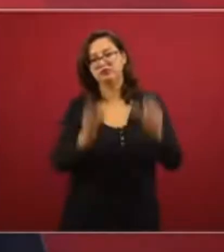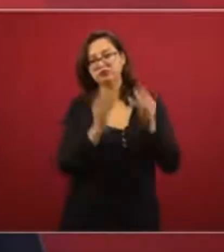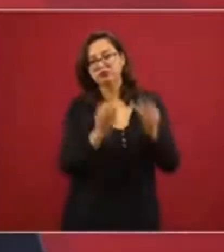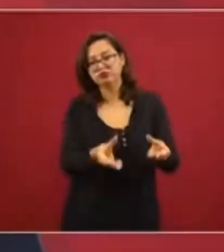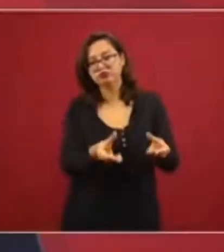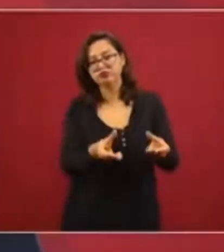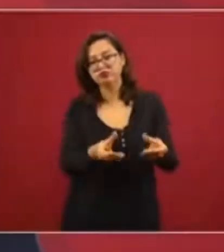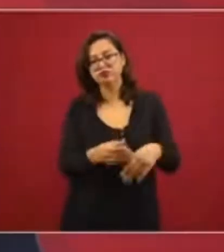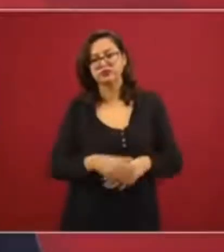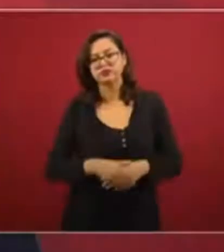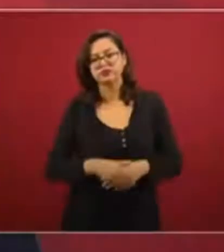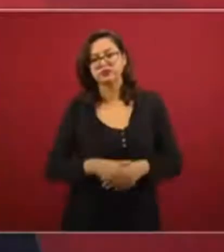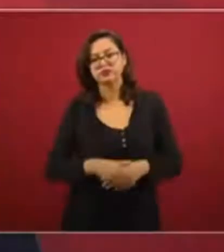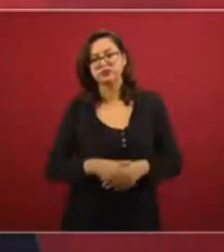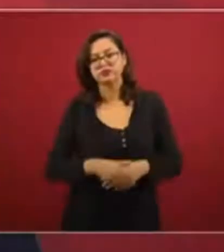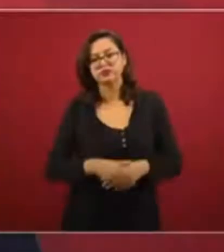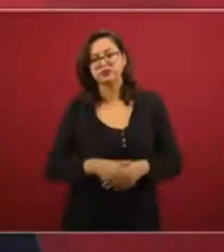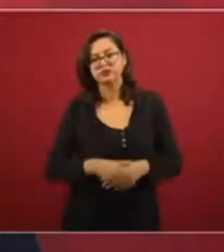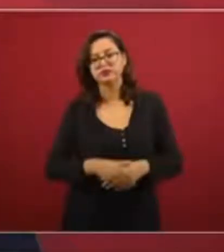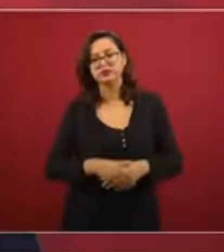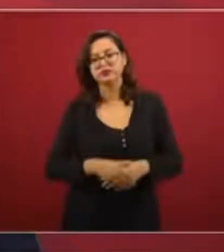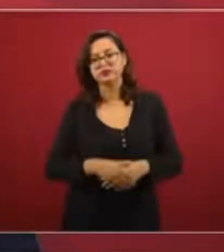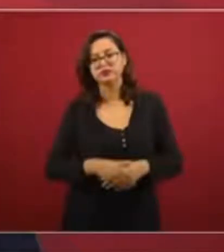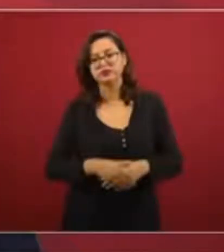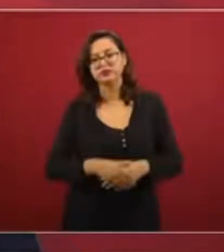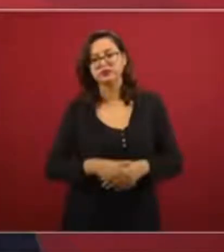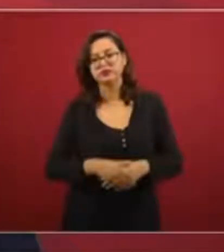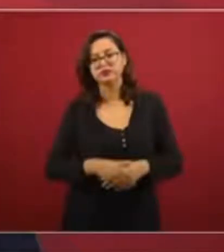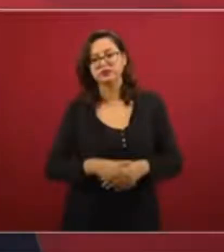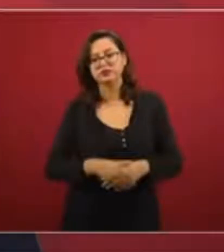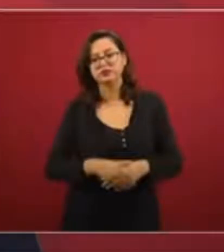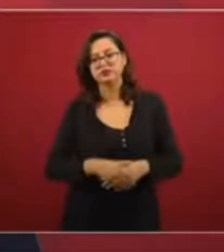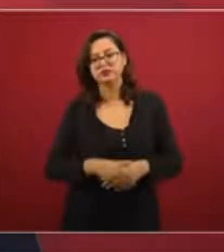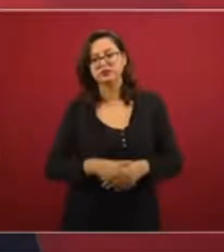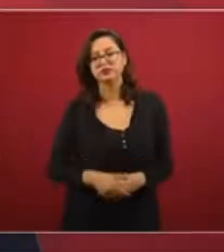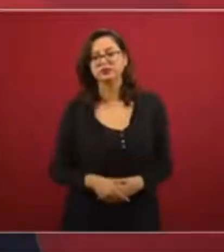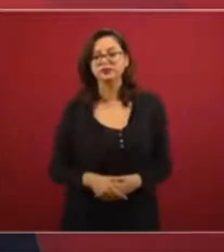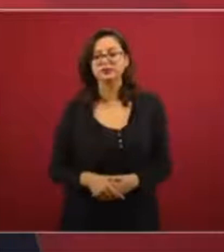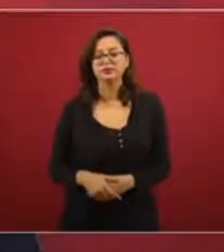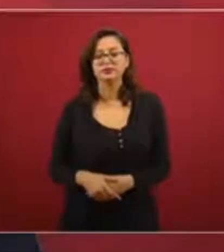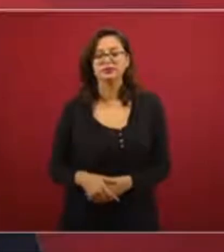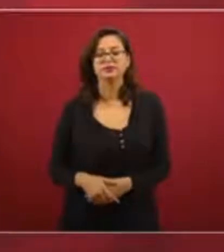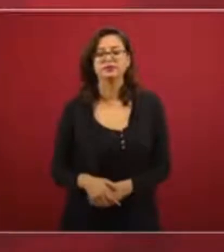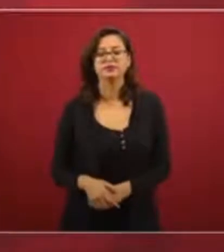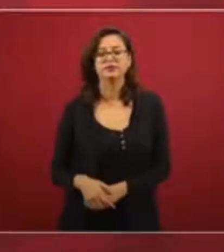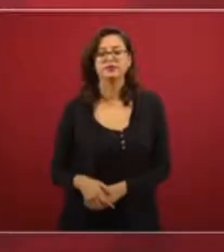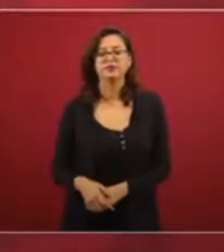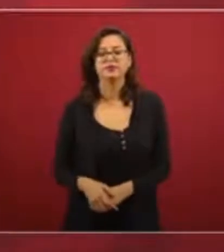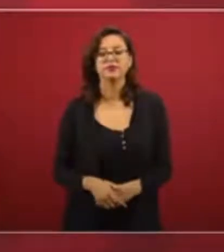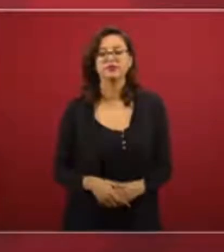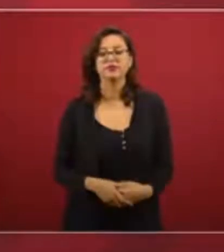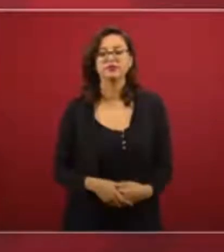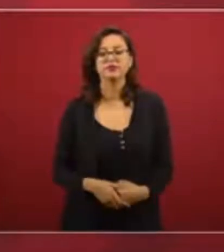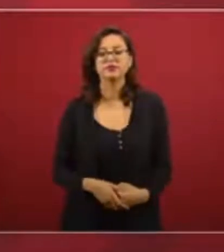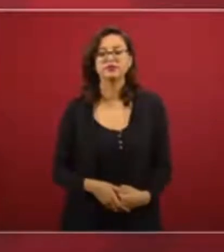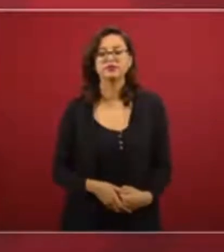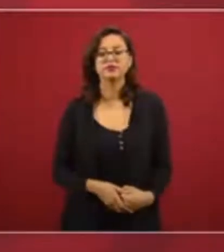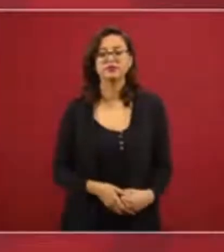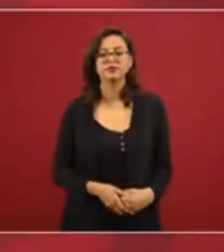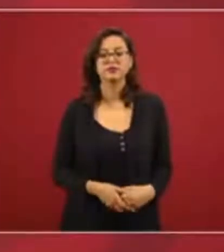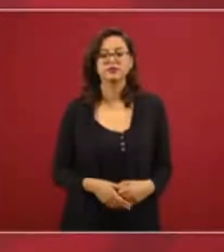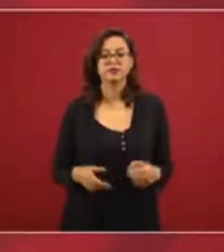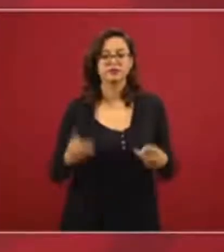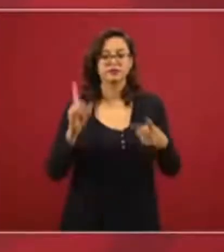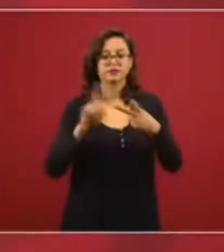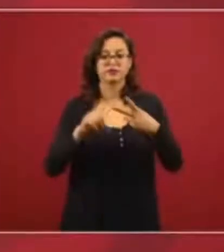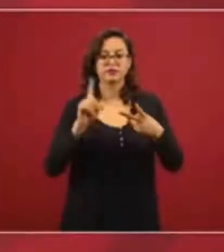de septiembre. and that would be of September. Lo segundo,